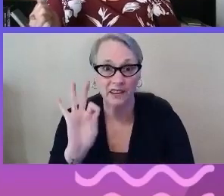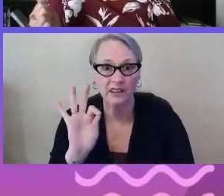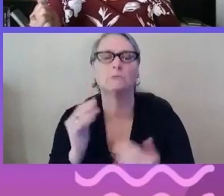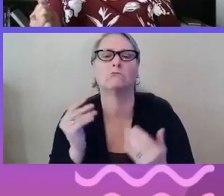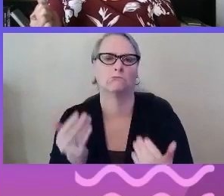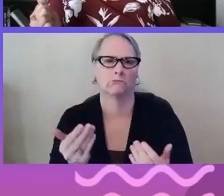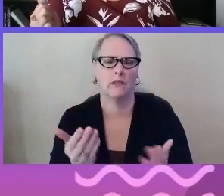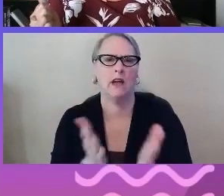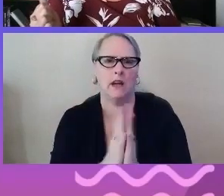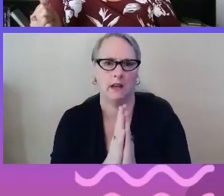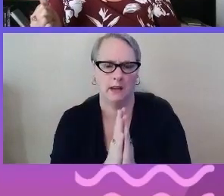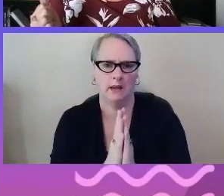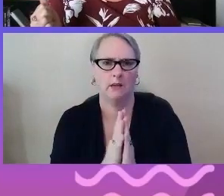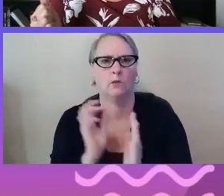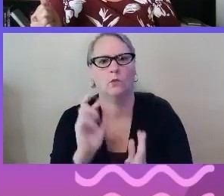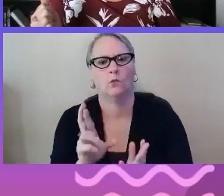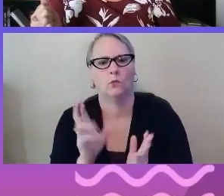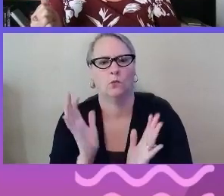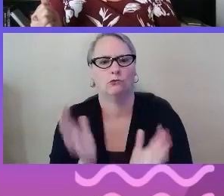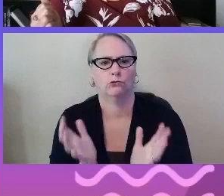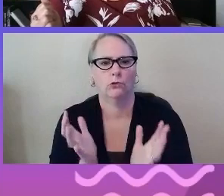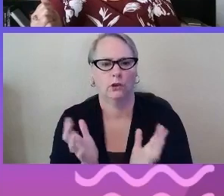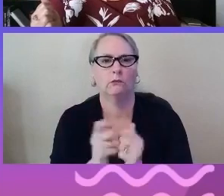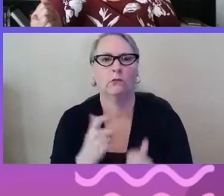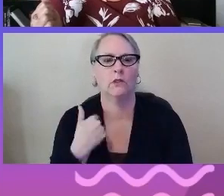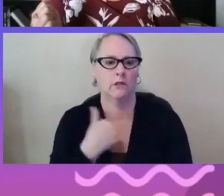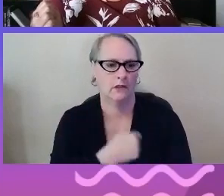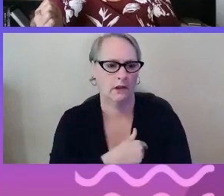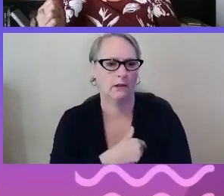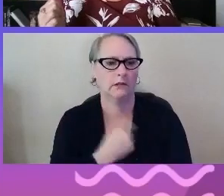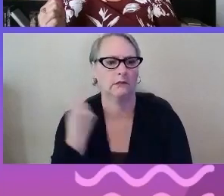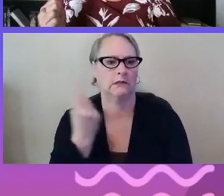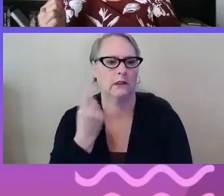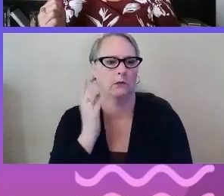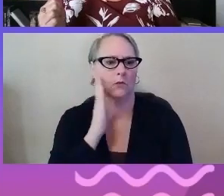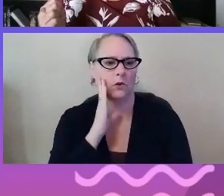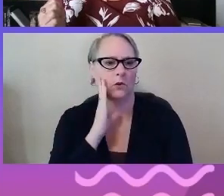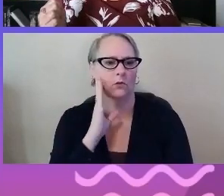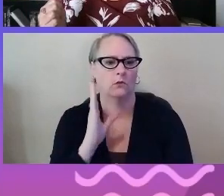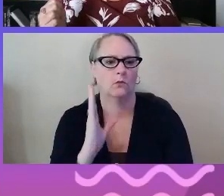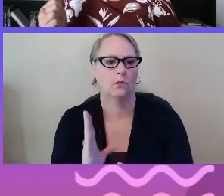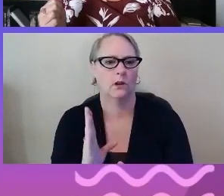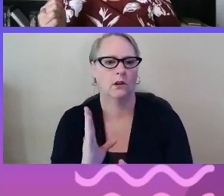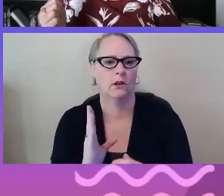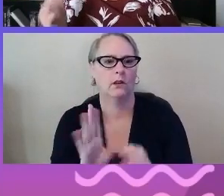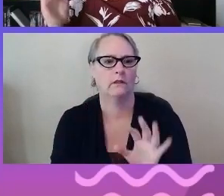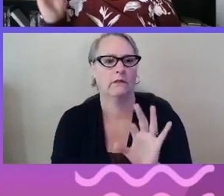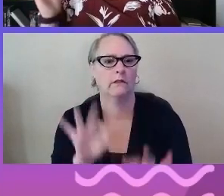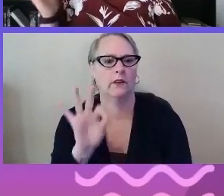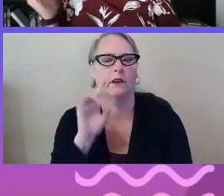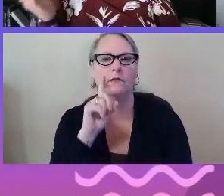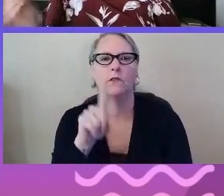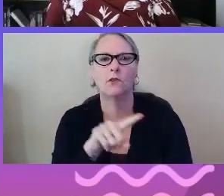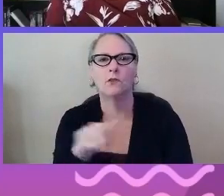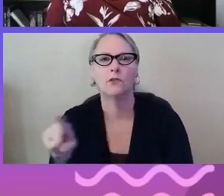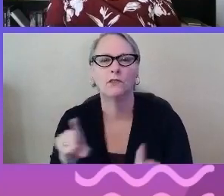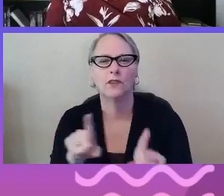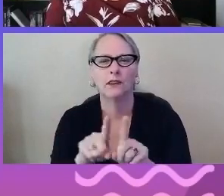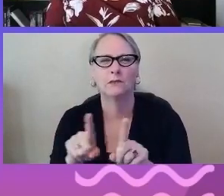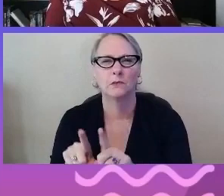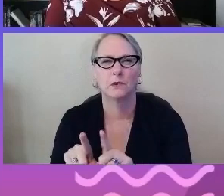question or chat with us, and someone from our team will go ahead and find those for you as well. But that's a great